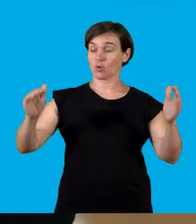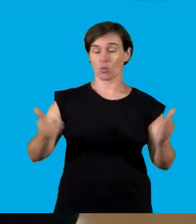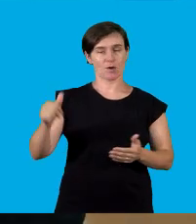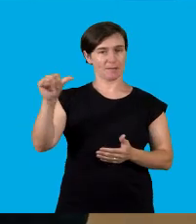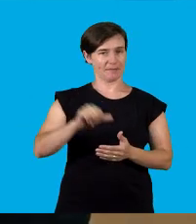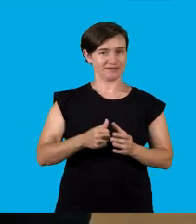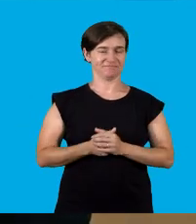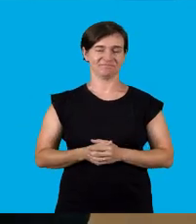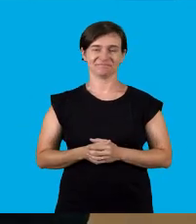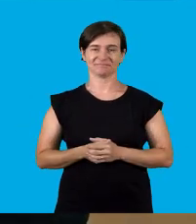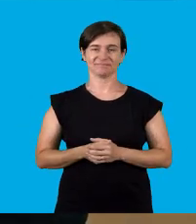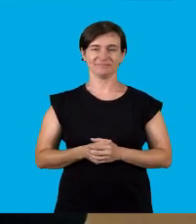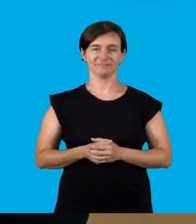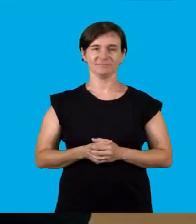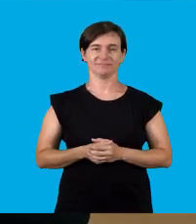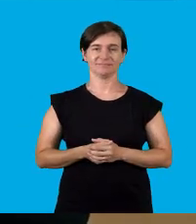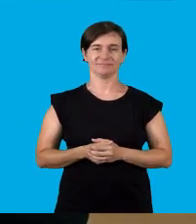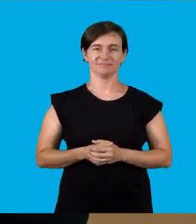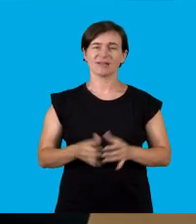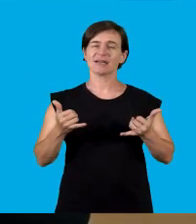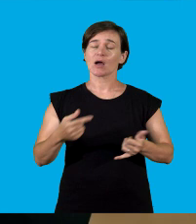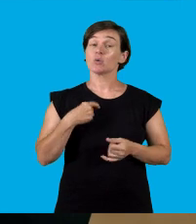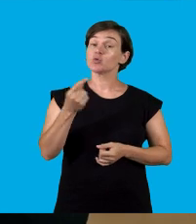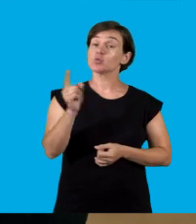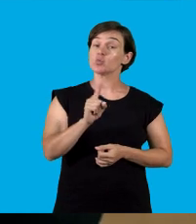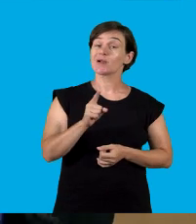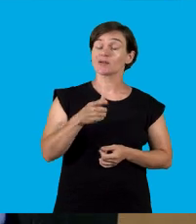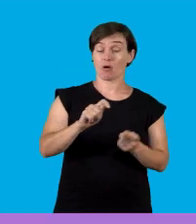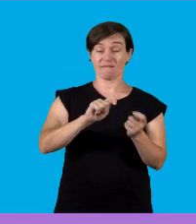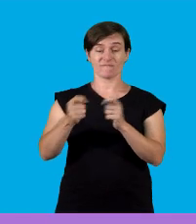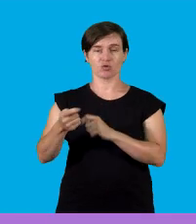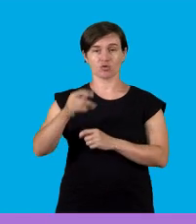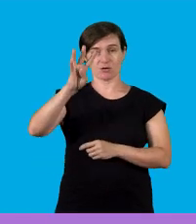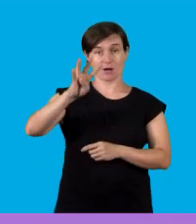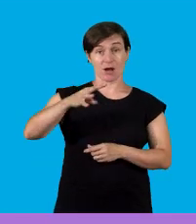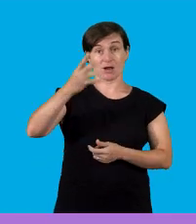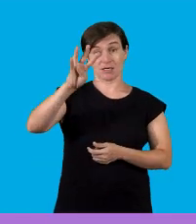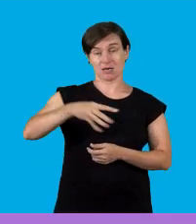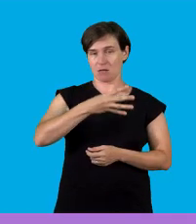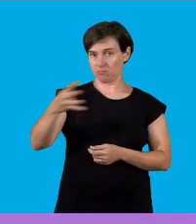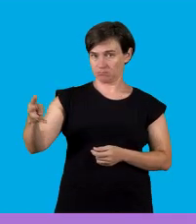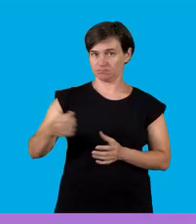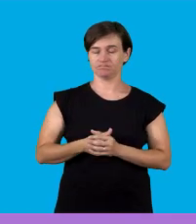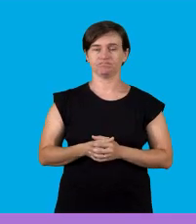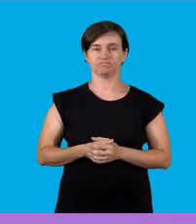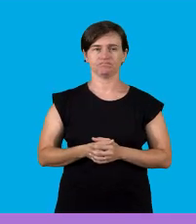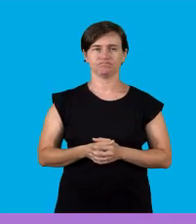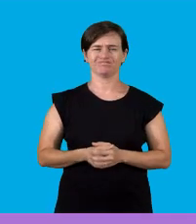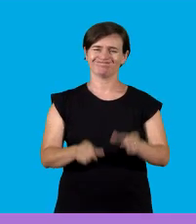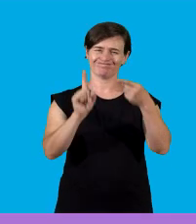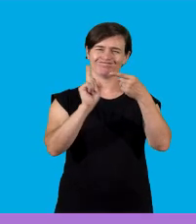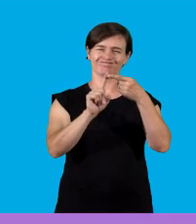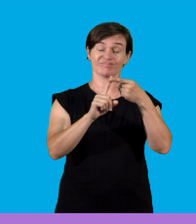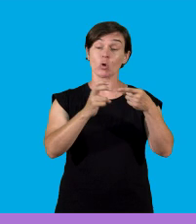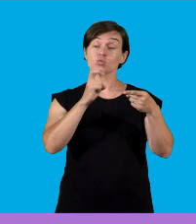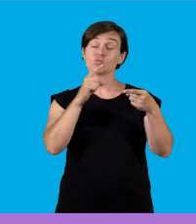Guys, welcome back after that short break. Let us now look at conversion tables. So here's our first question. And it says,